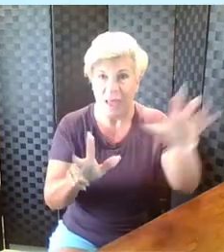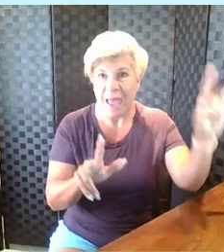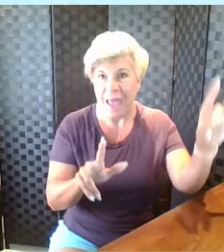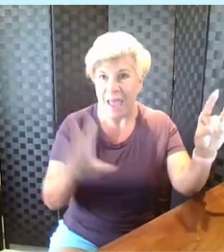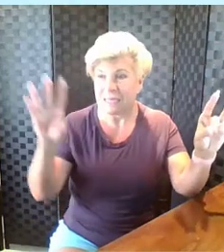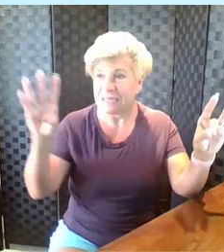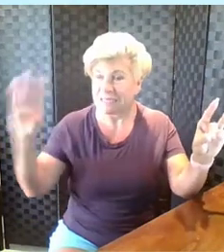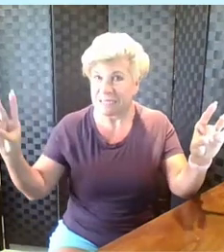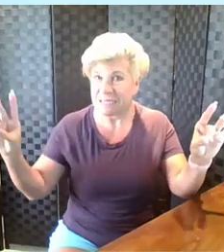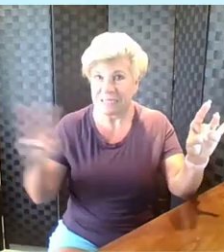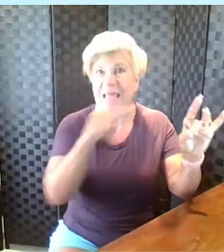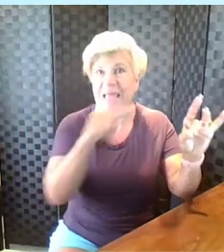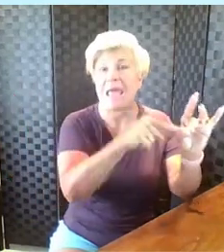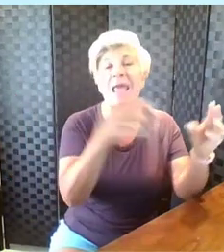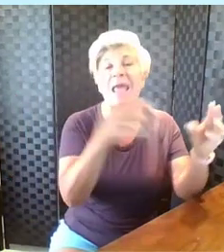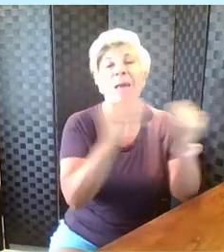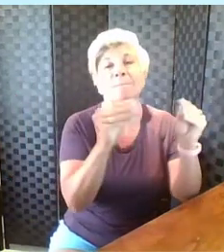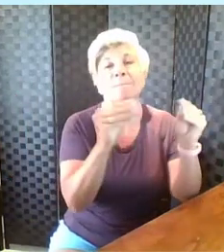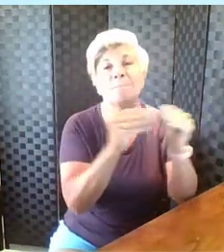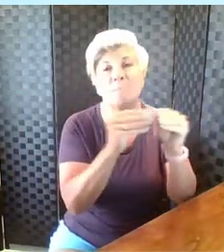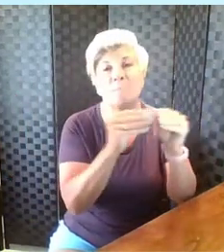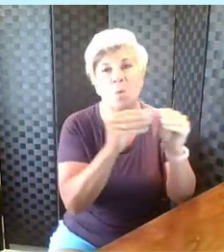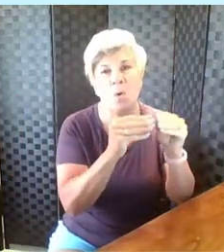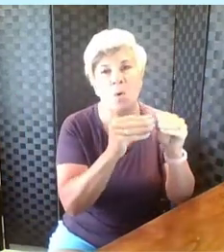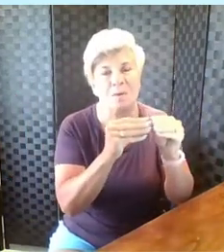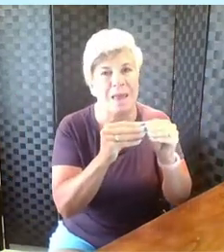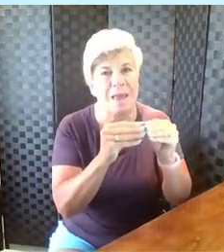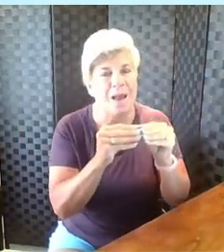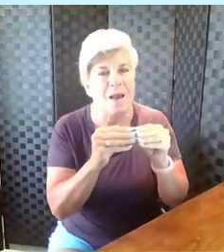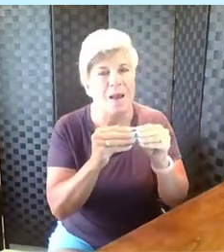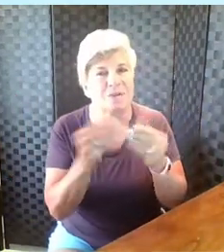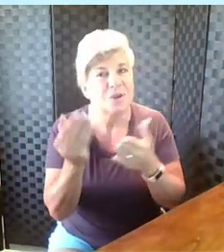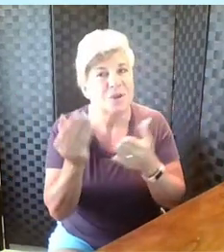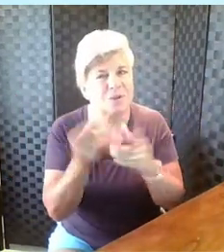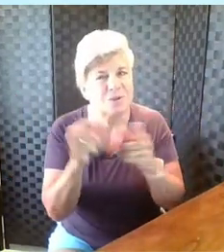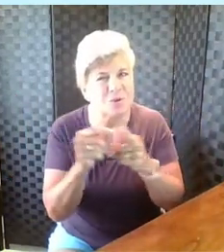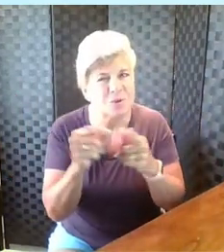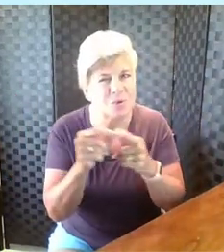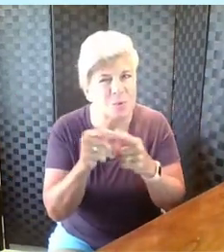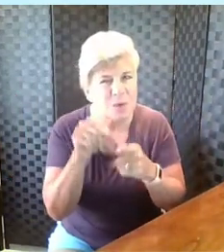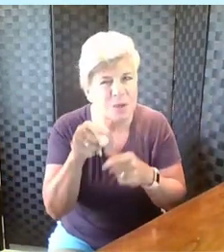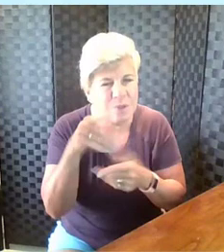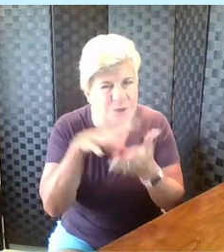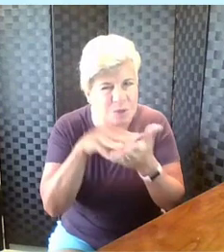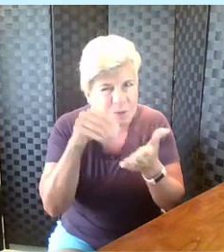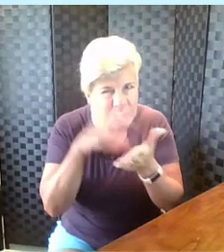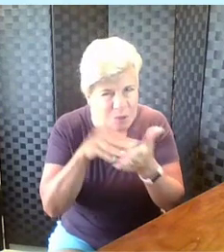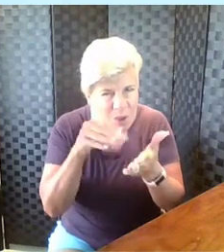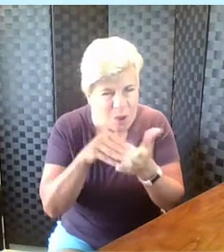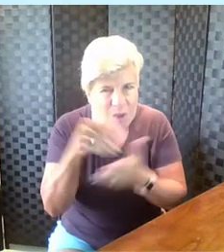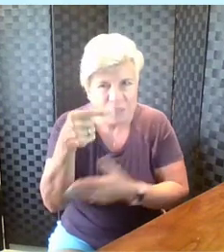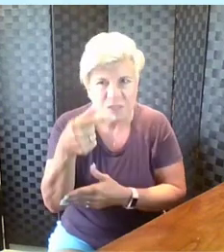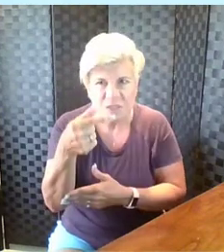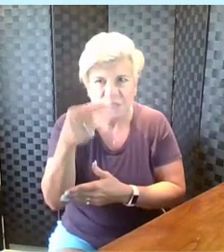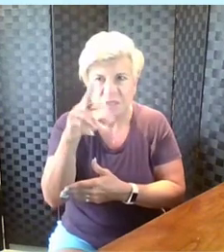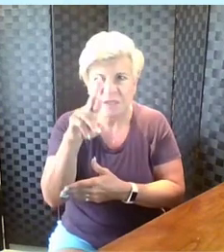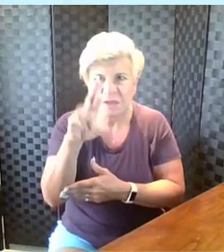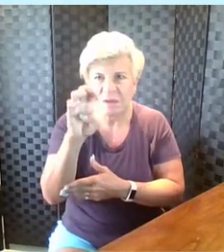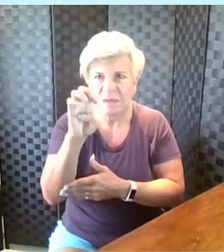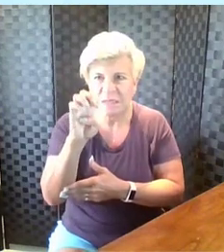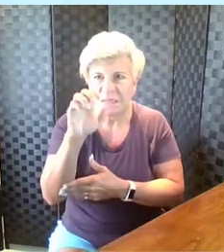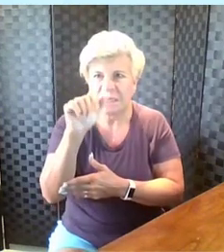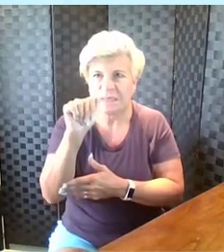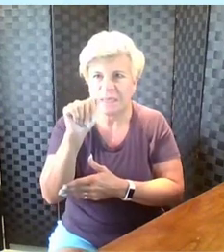But I'm going to tell you something. We have special big-time math words that we use, and you've probably already heard this word before in your classroom. But we're going to